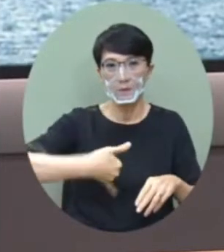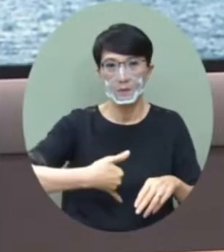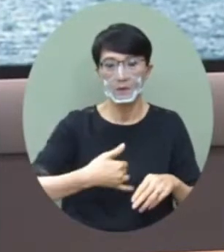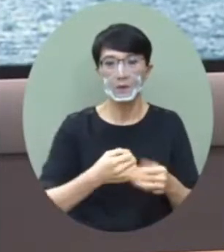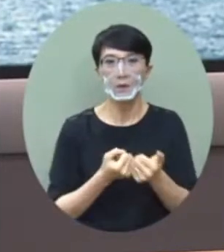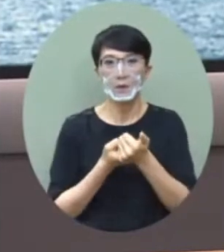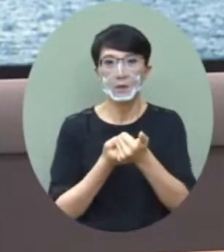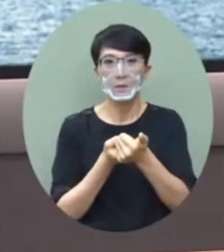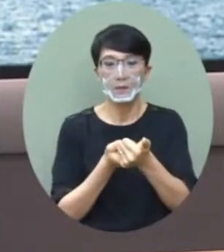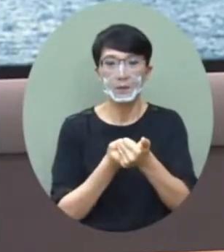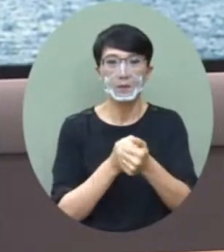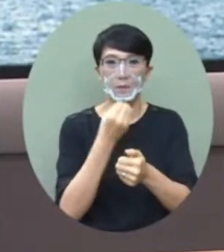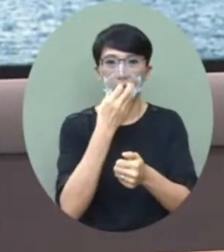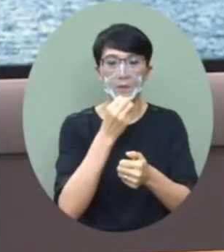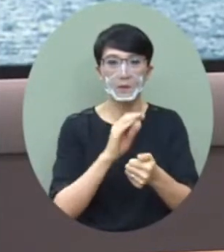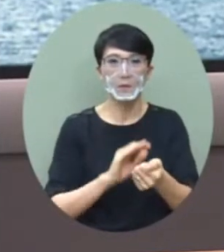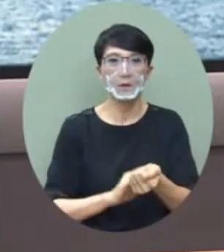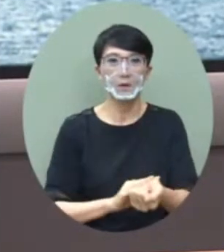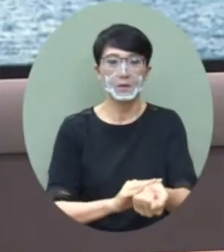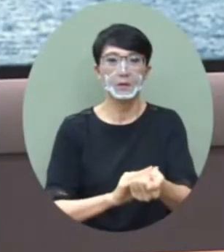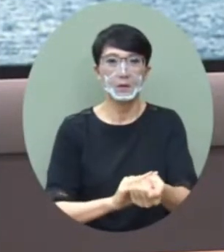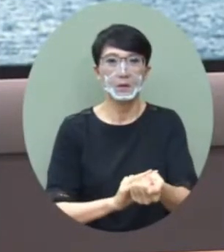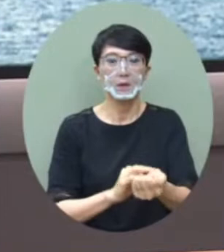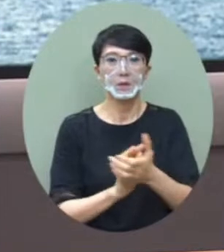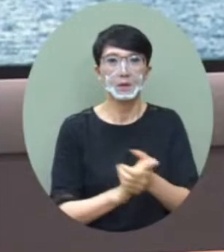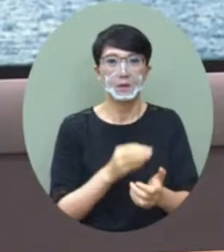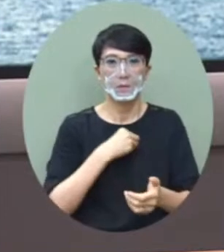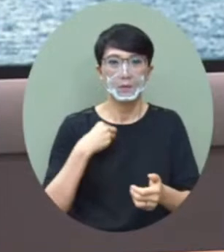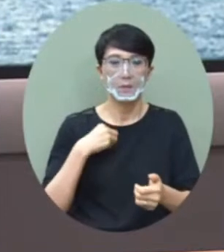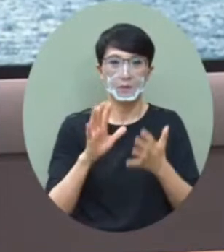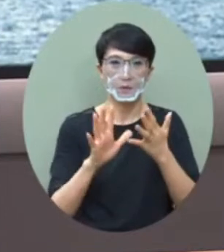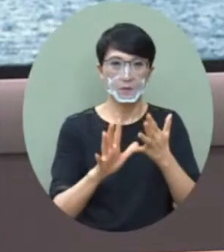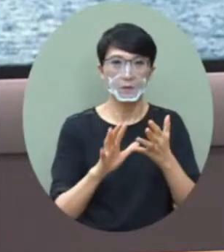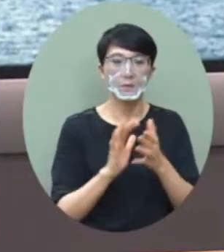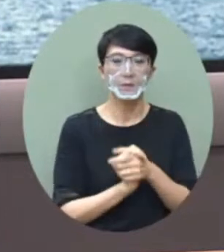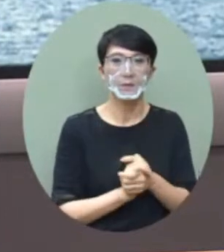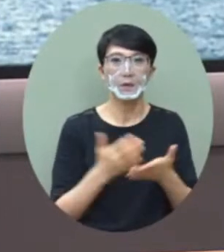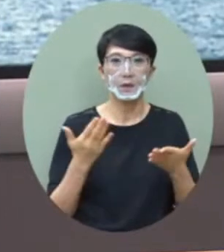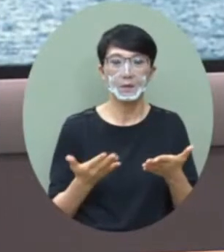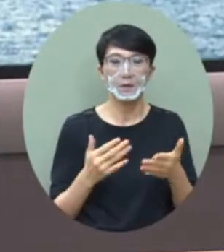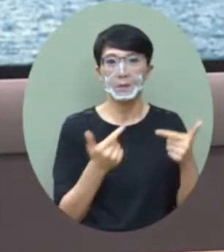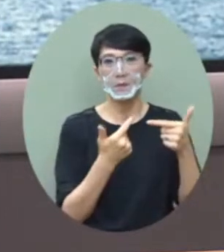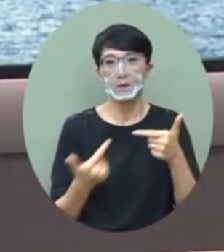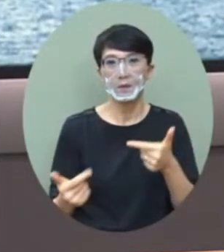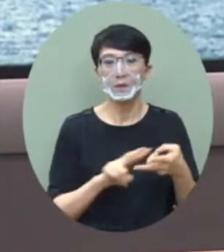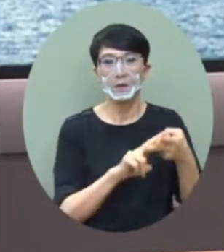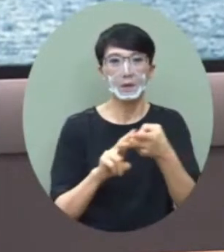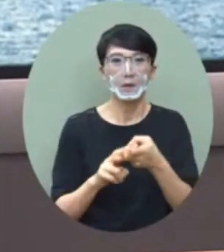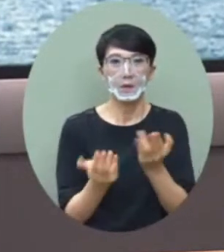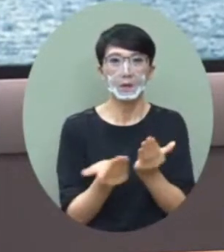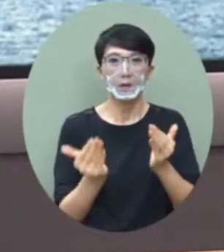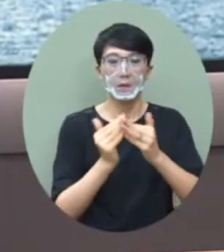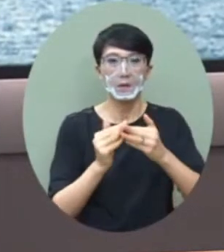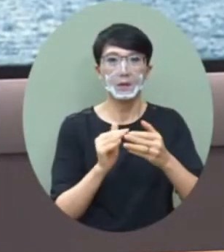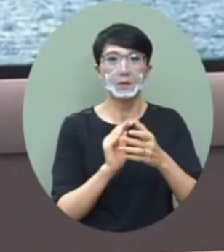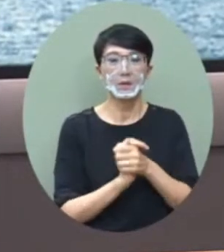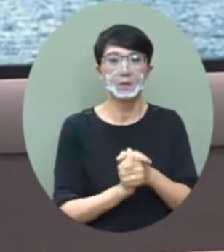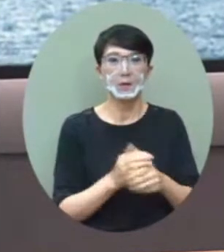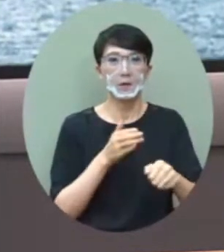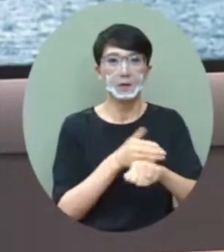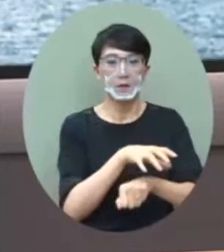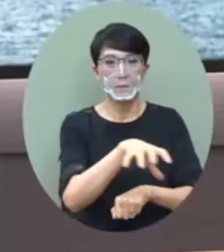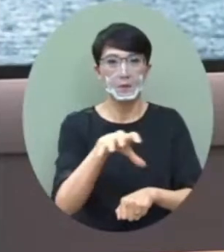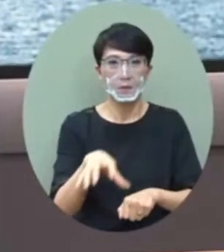I'd like to deliver a report on the mainland medical support team. The medical support